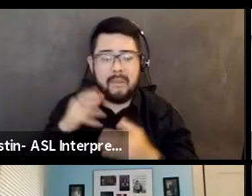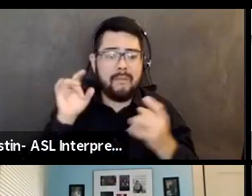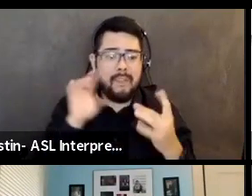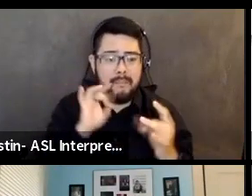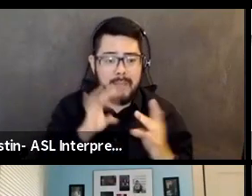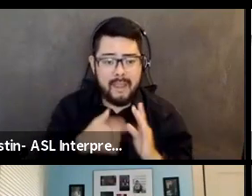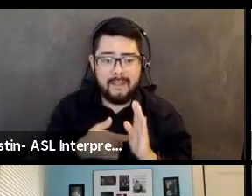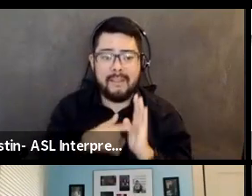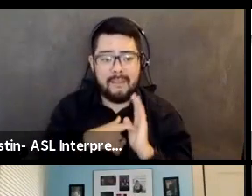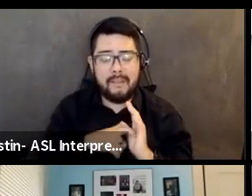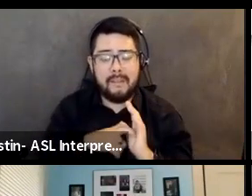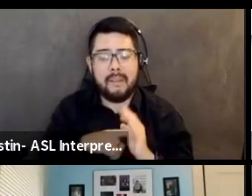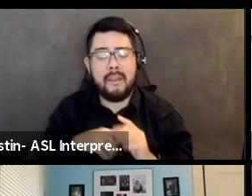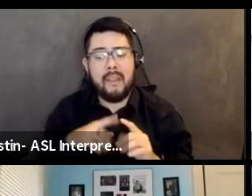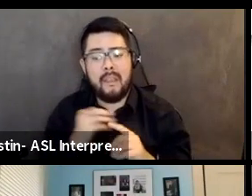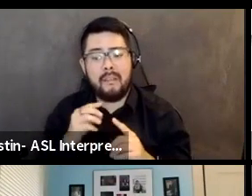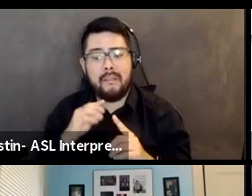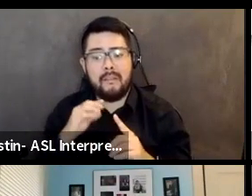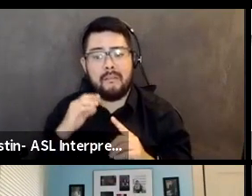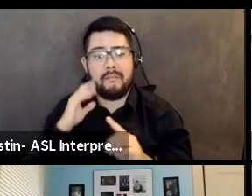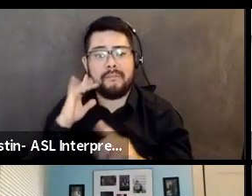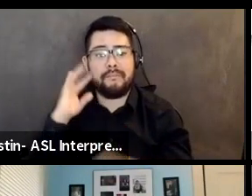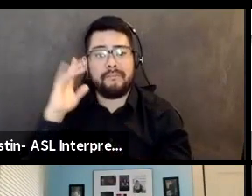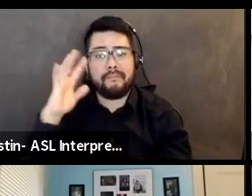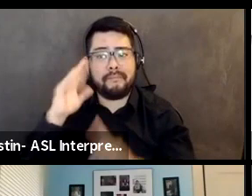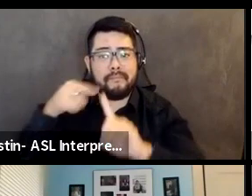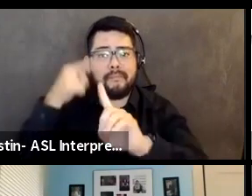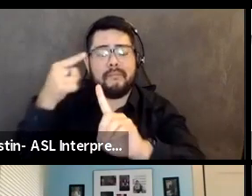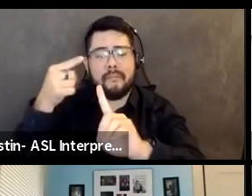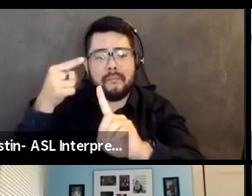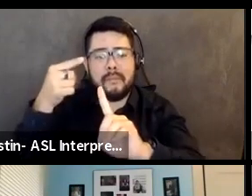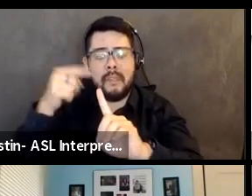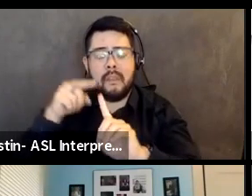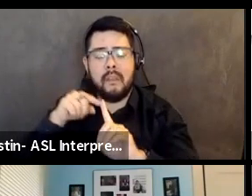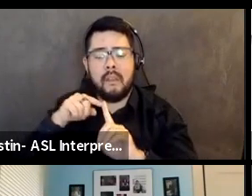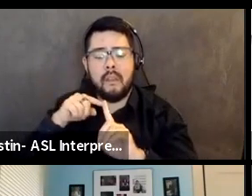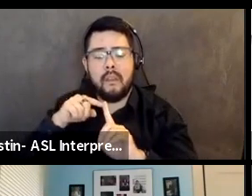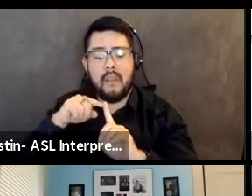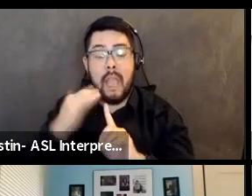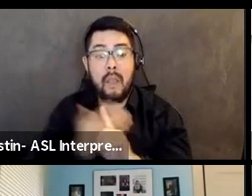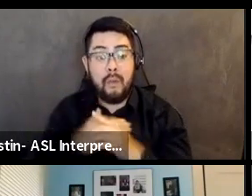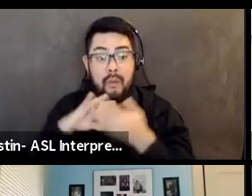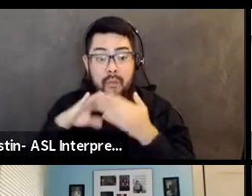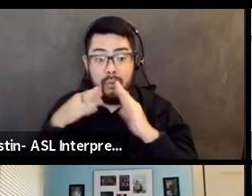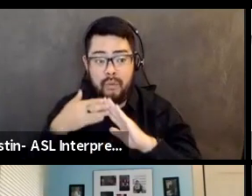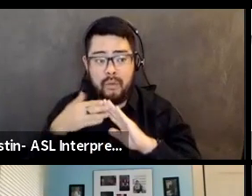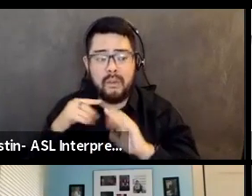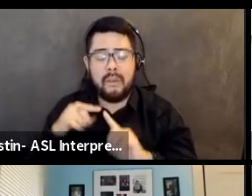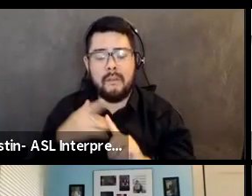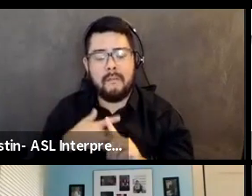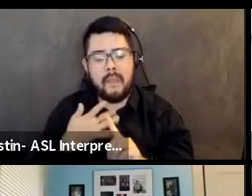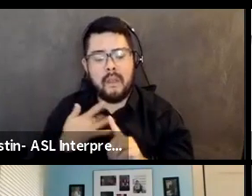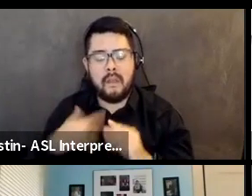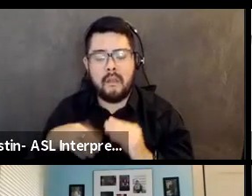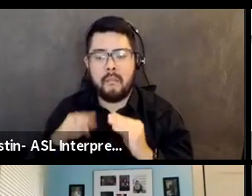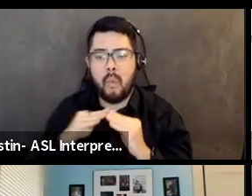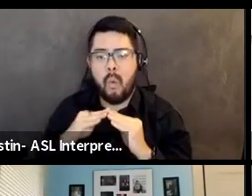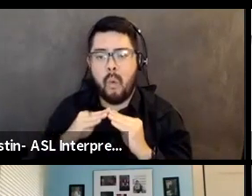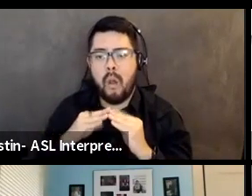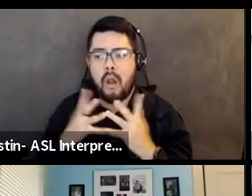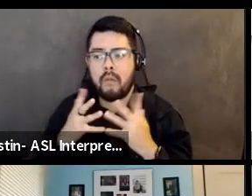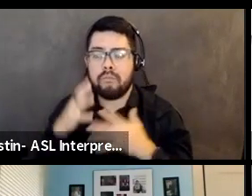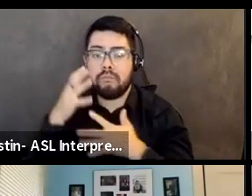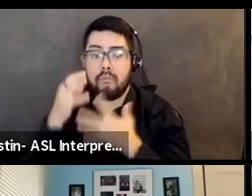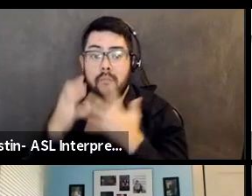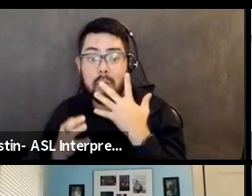ultimately um giving me a community some flexibility if they